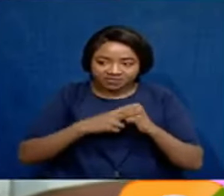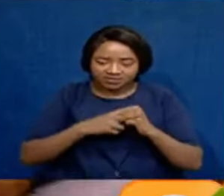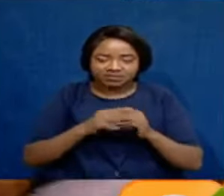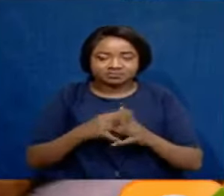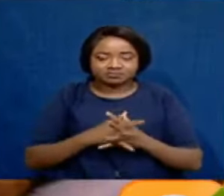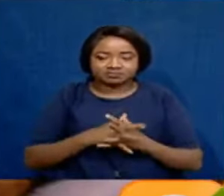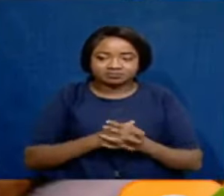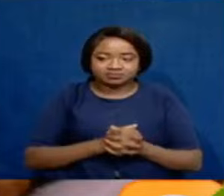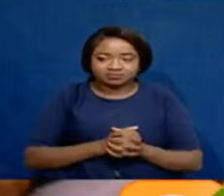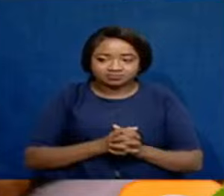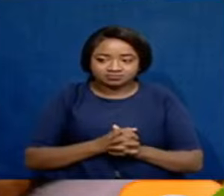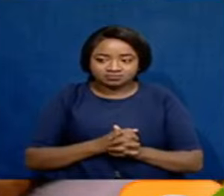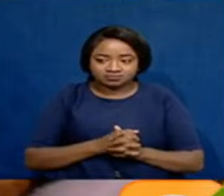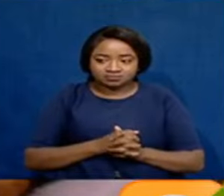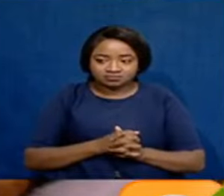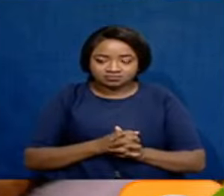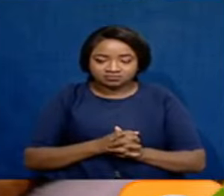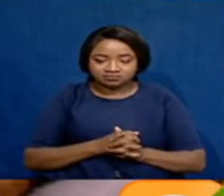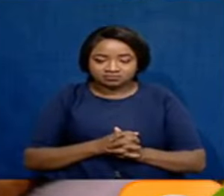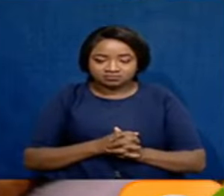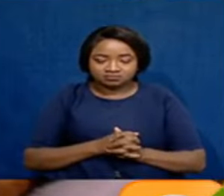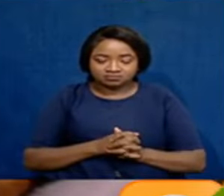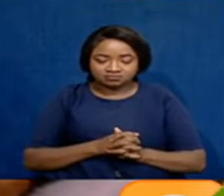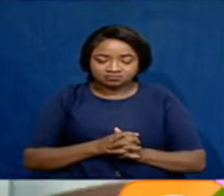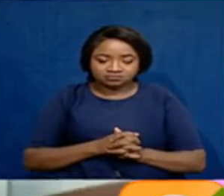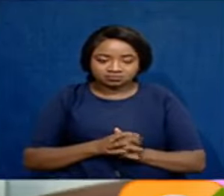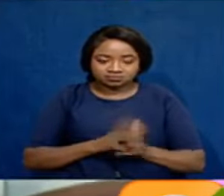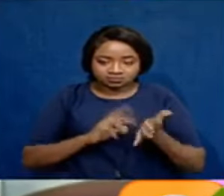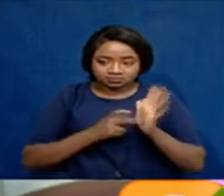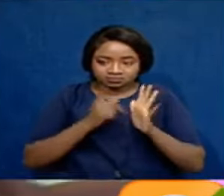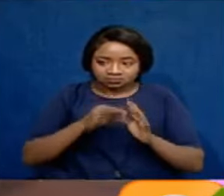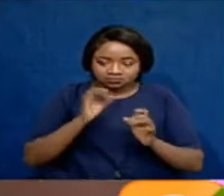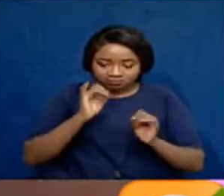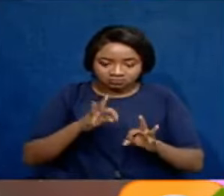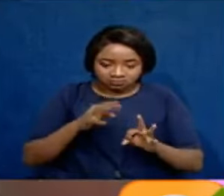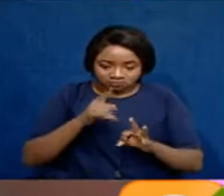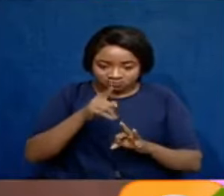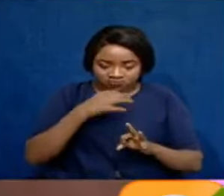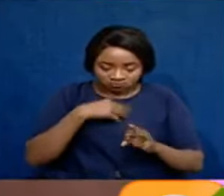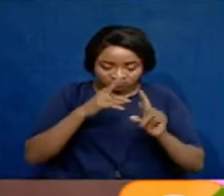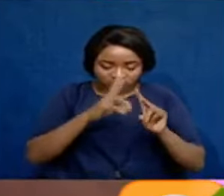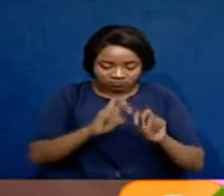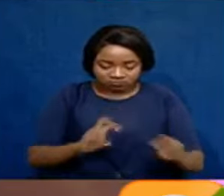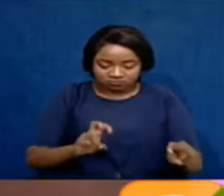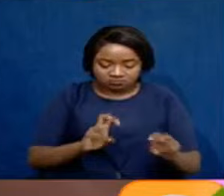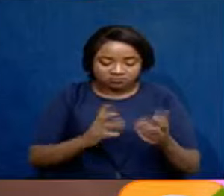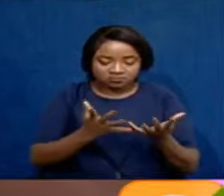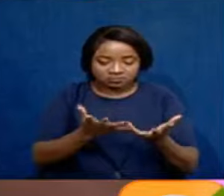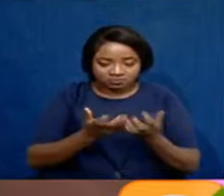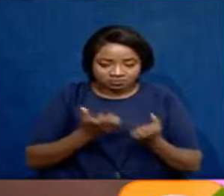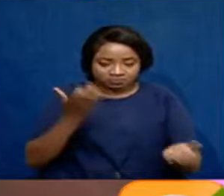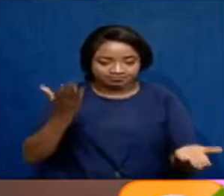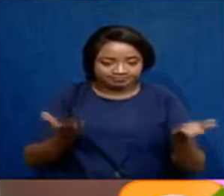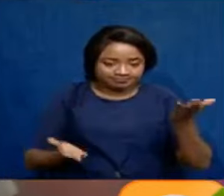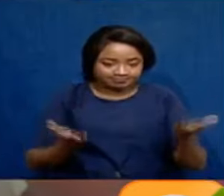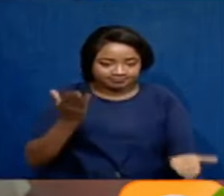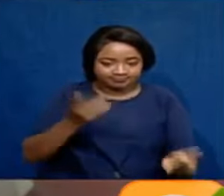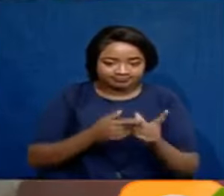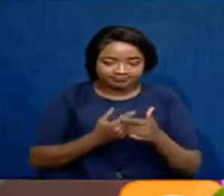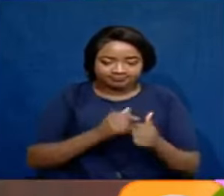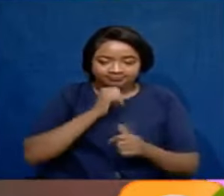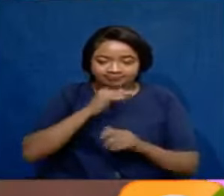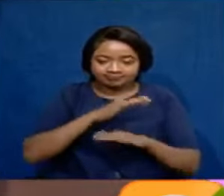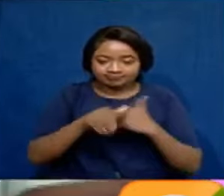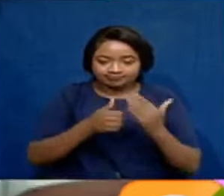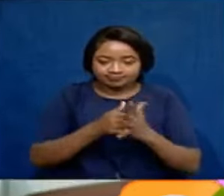cancer. So we have, if you're doing population-based screening, you want to balance your test such that you do not end up with everybody